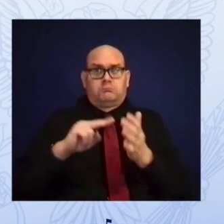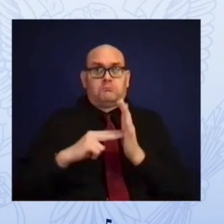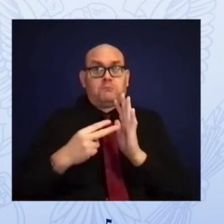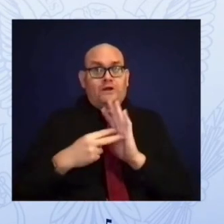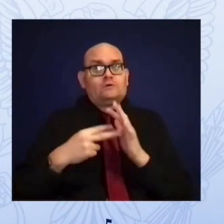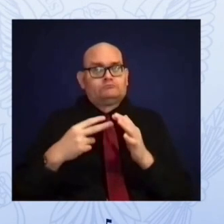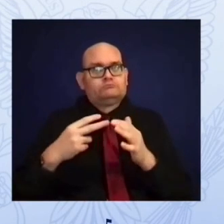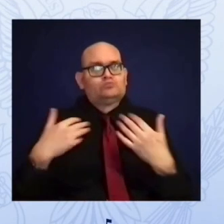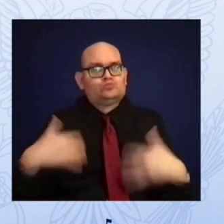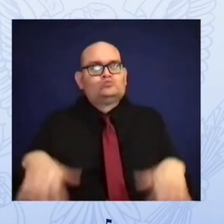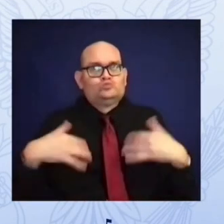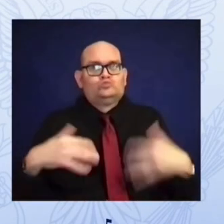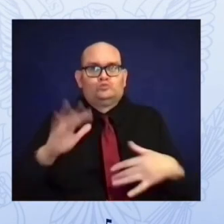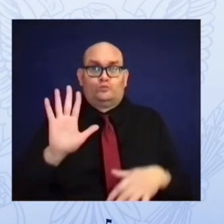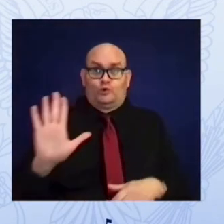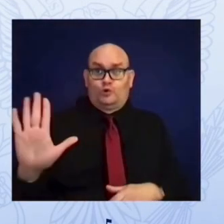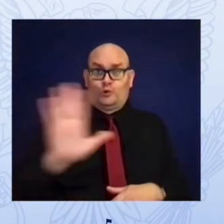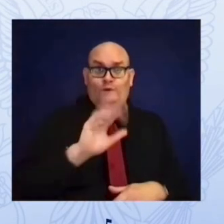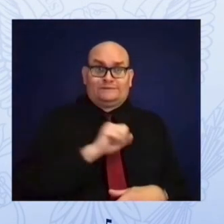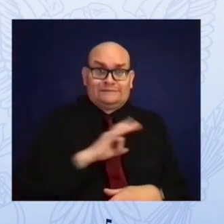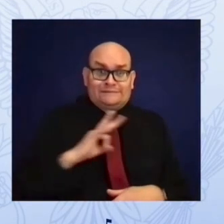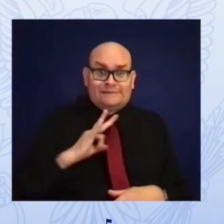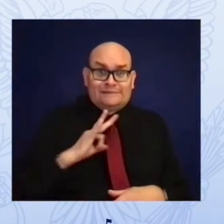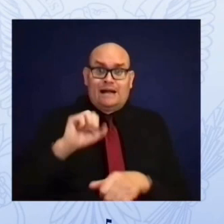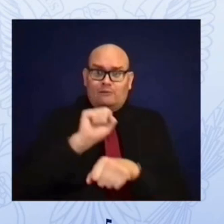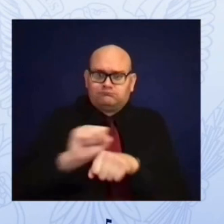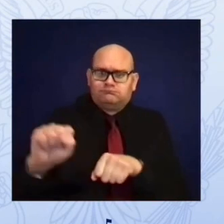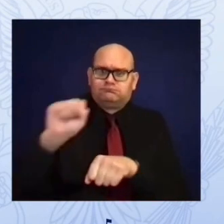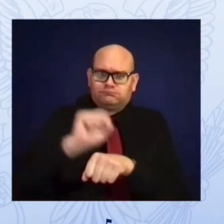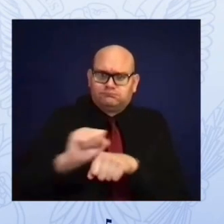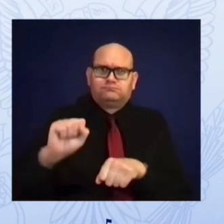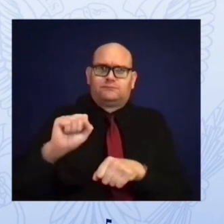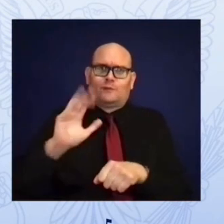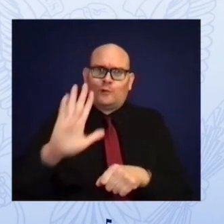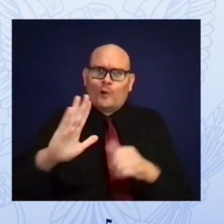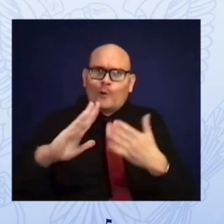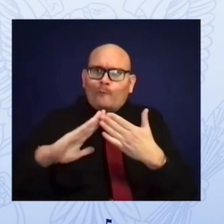communities that they have such special institutions that embrace what is best in our